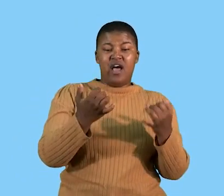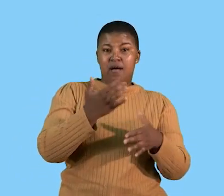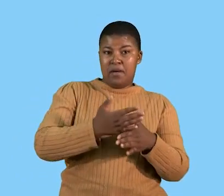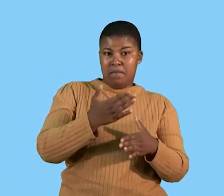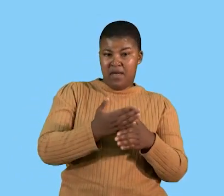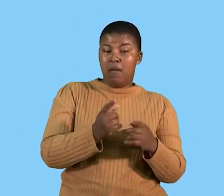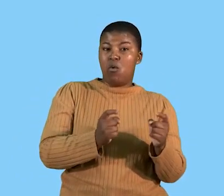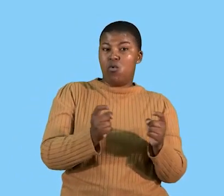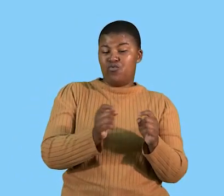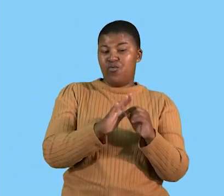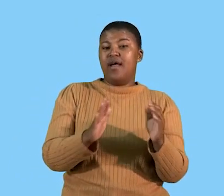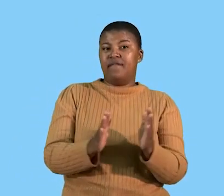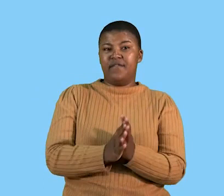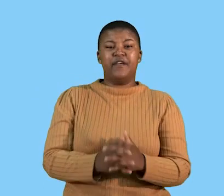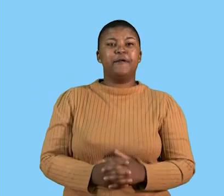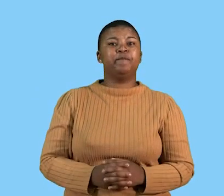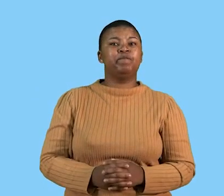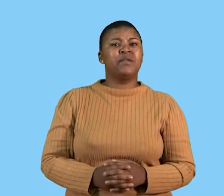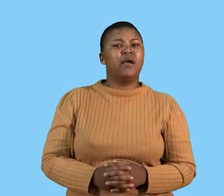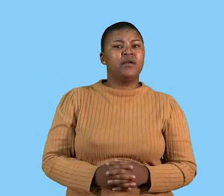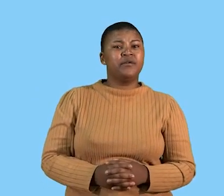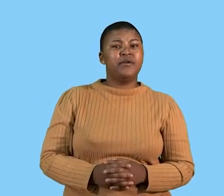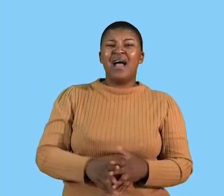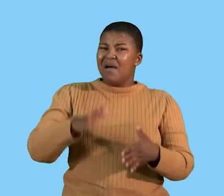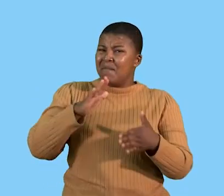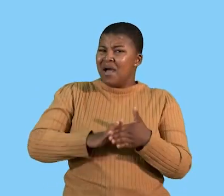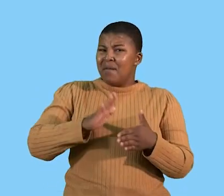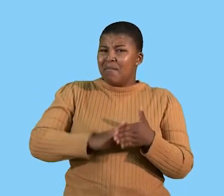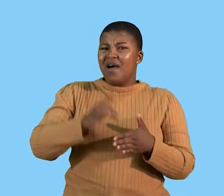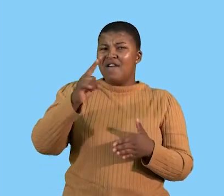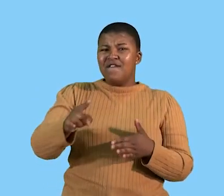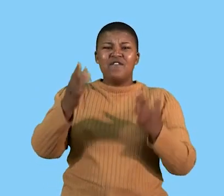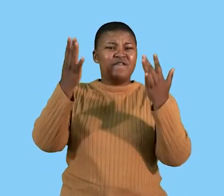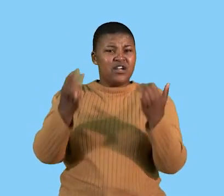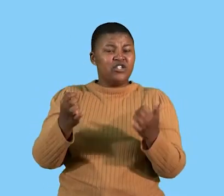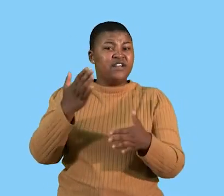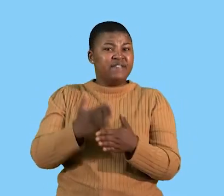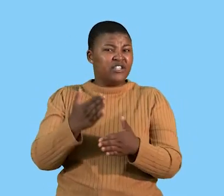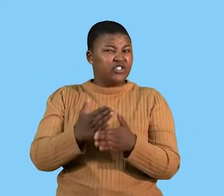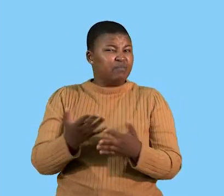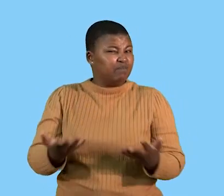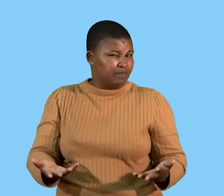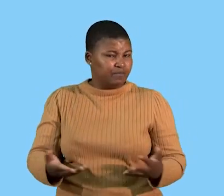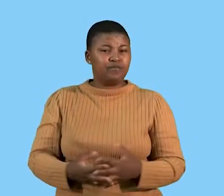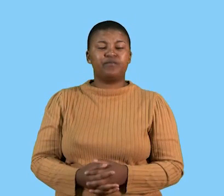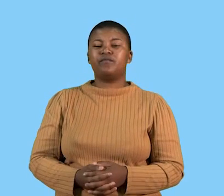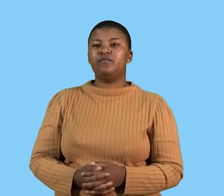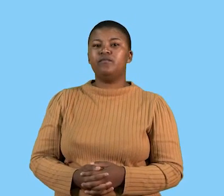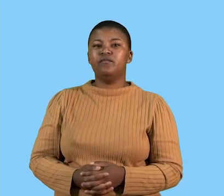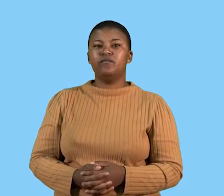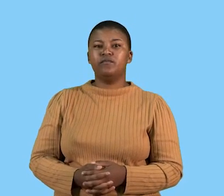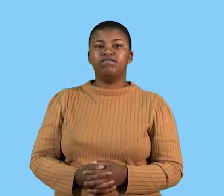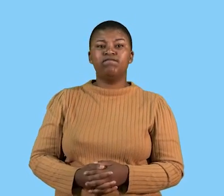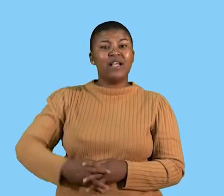at the purpose of the financial function, we will see that firstly, they must